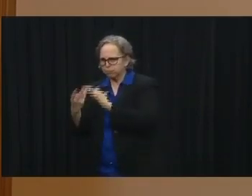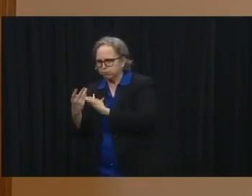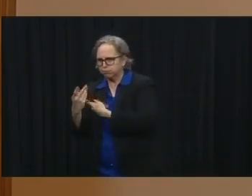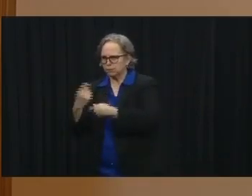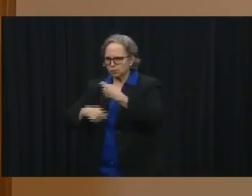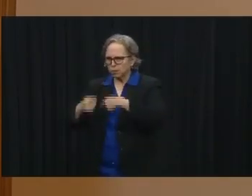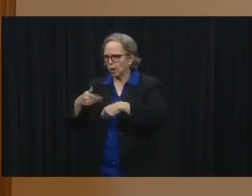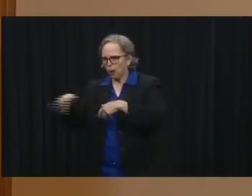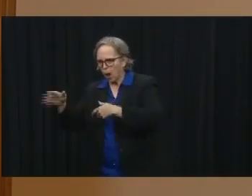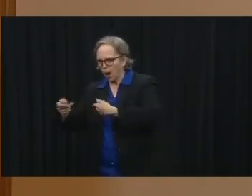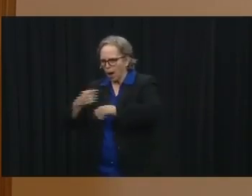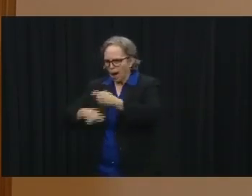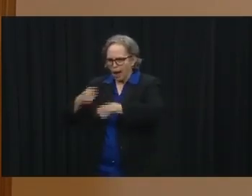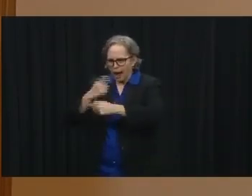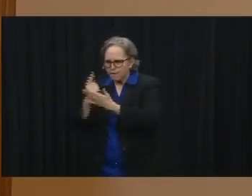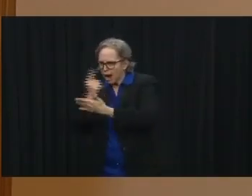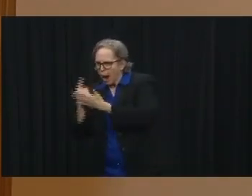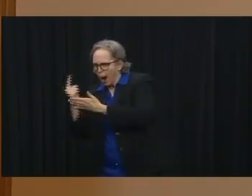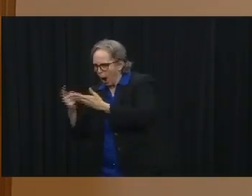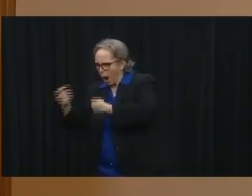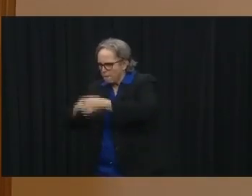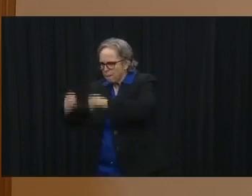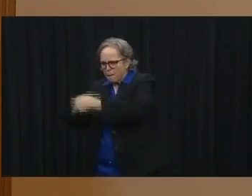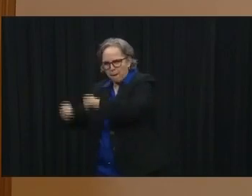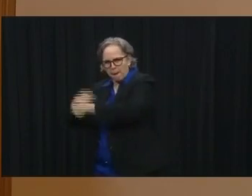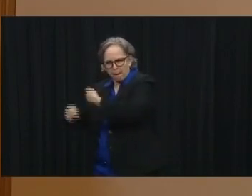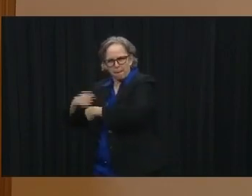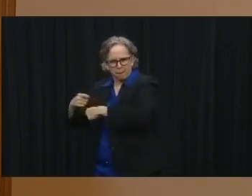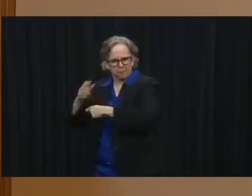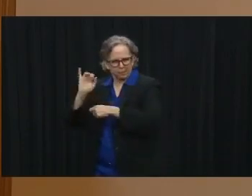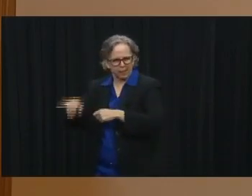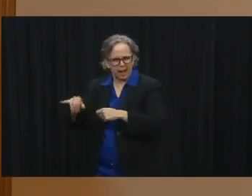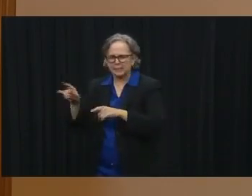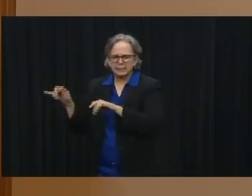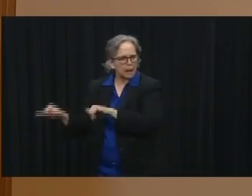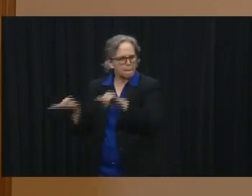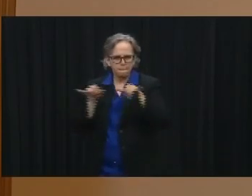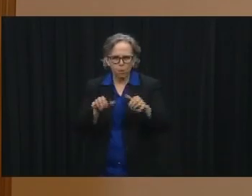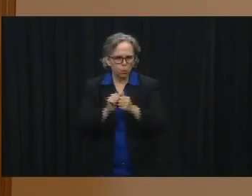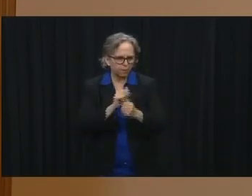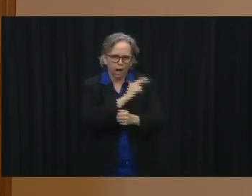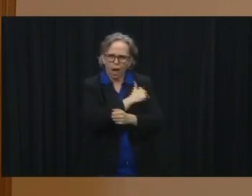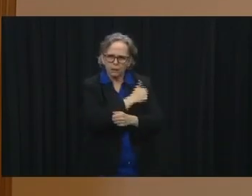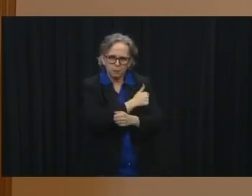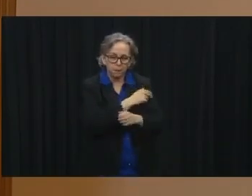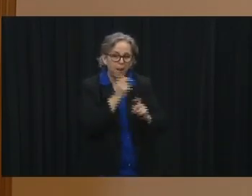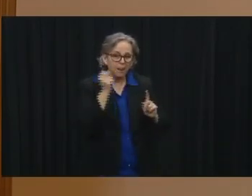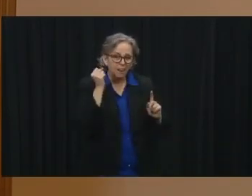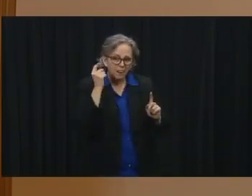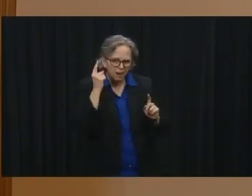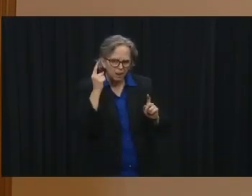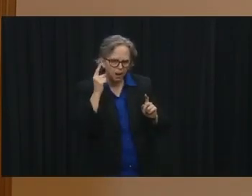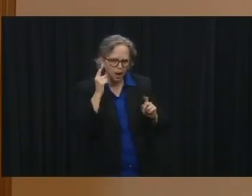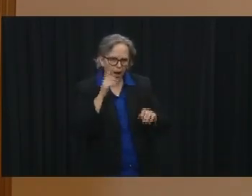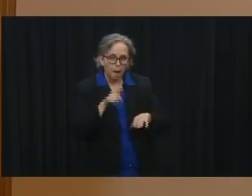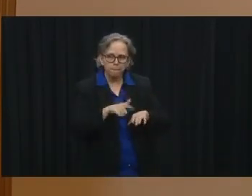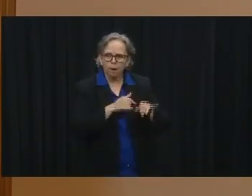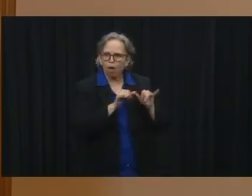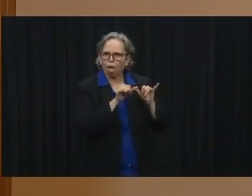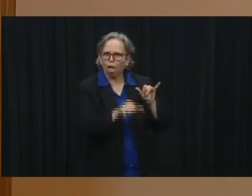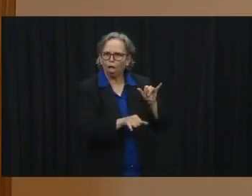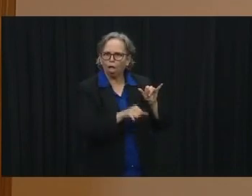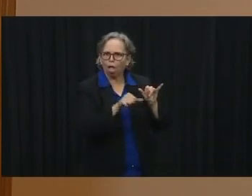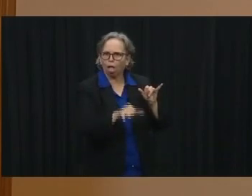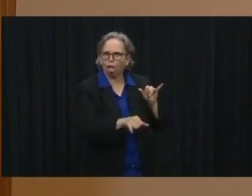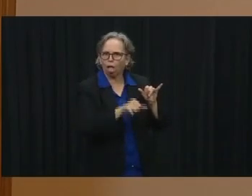able to fill. And that's, you know, what we're looking at is more like a long 4-course meal. Even though our hospitals have